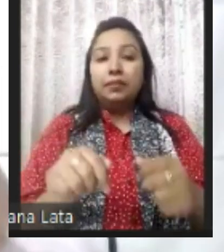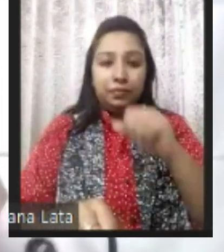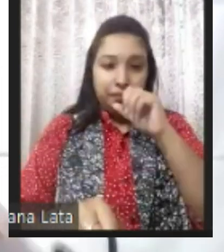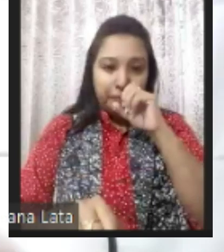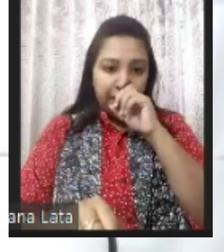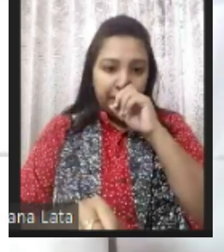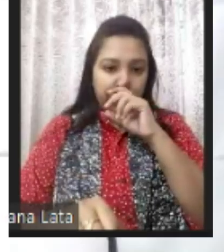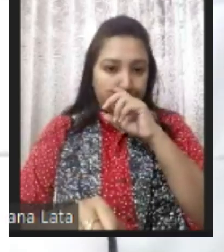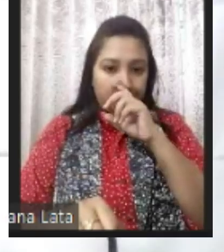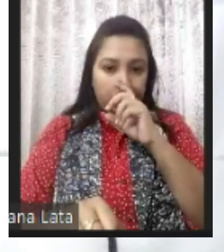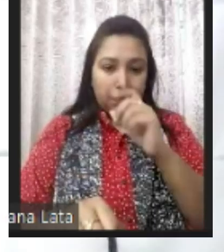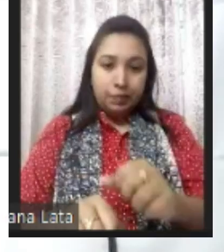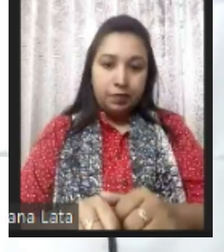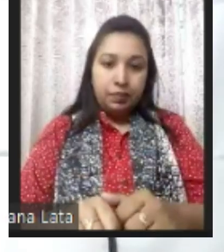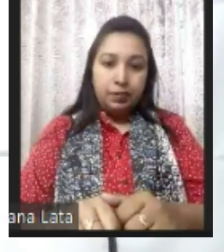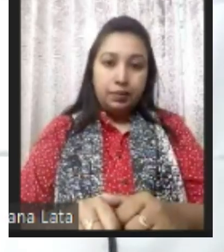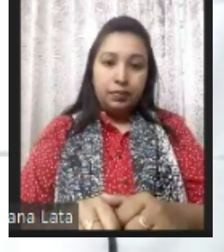Ganela and I had co-hosted